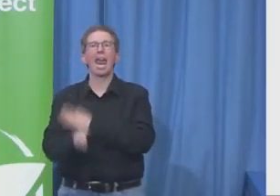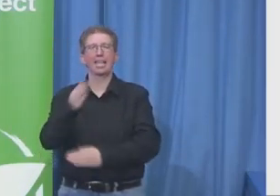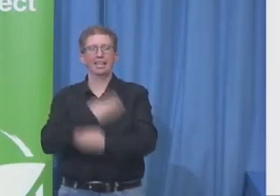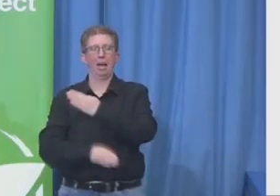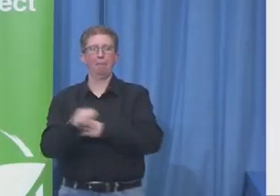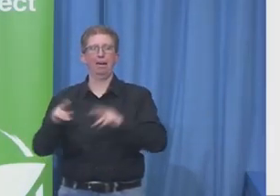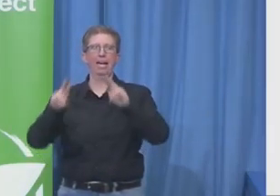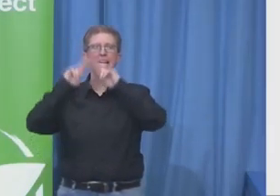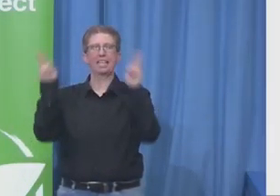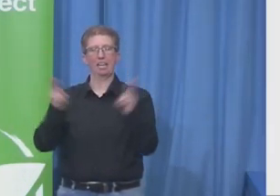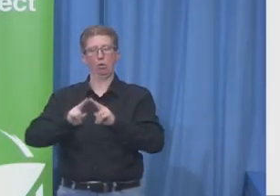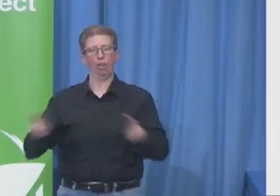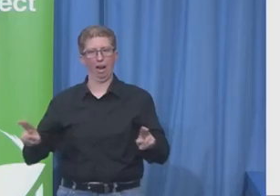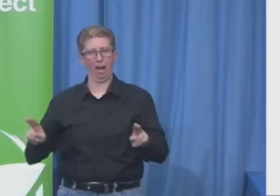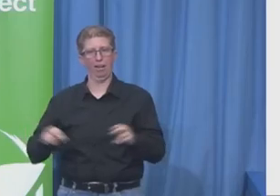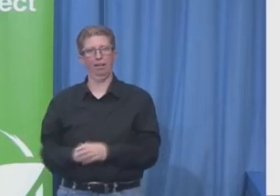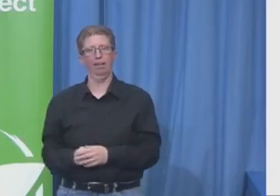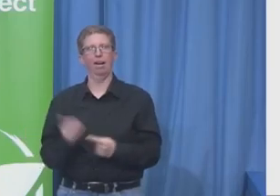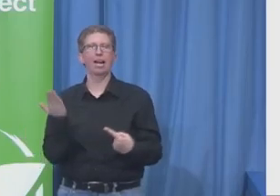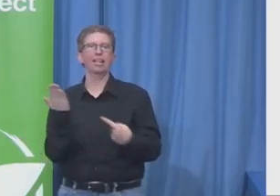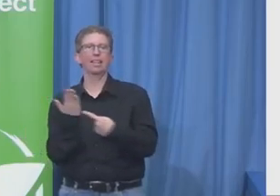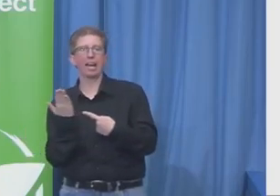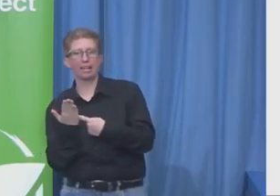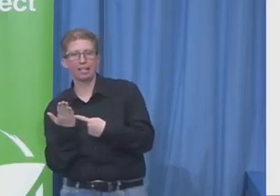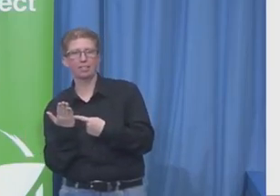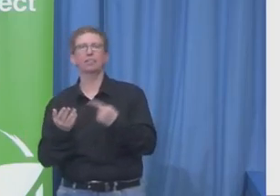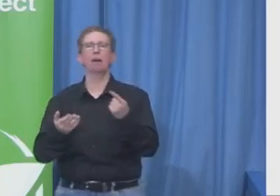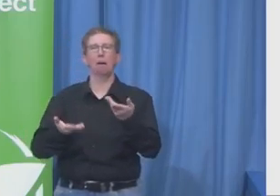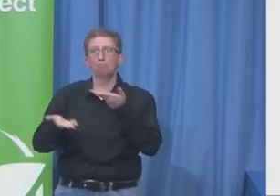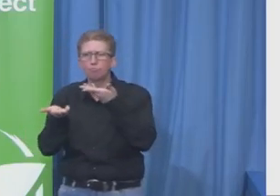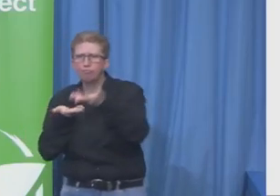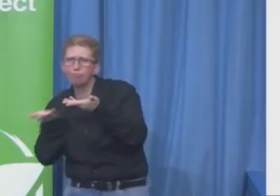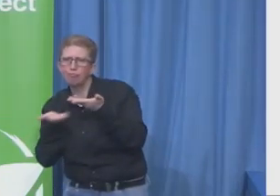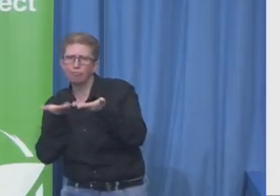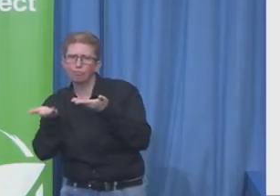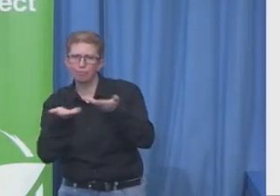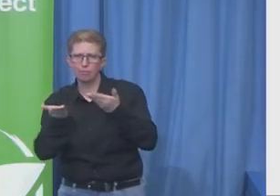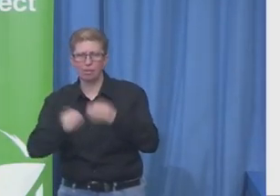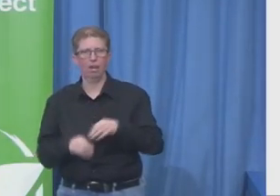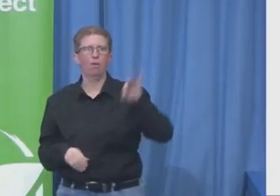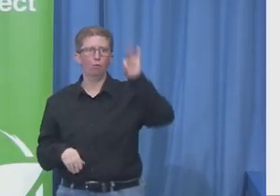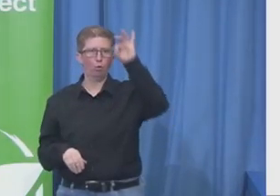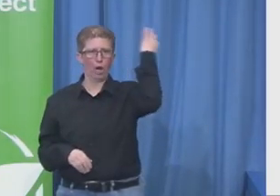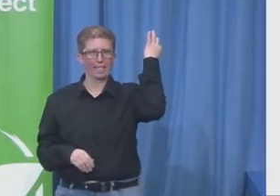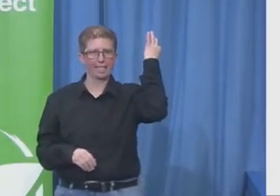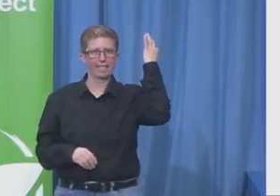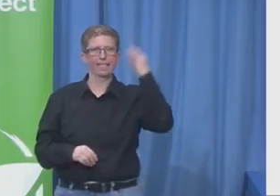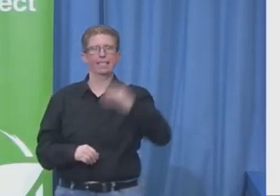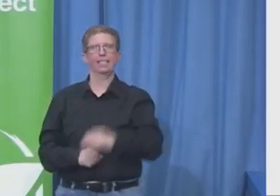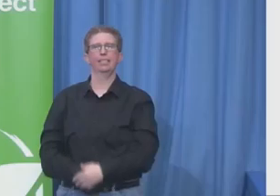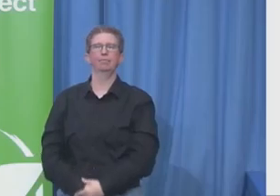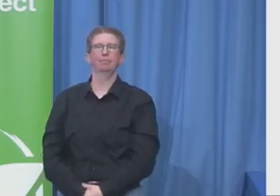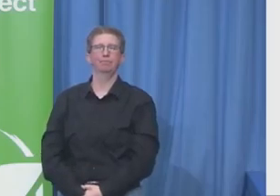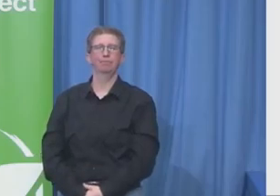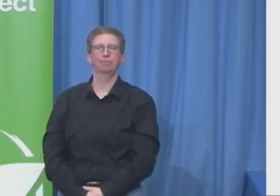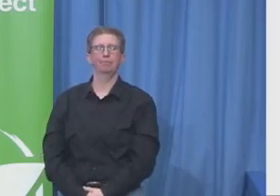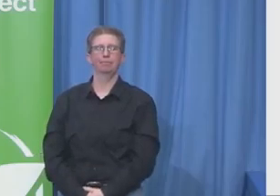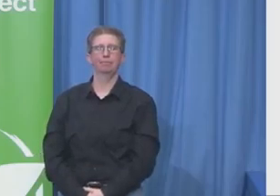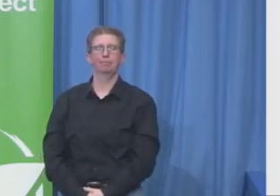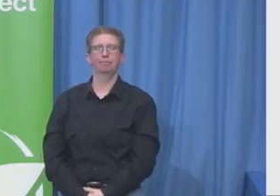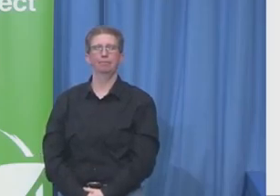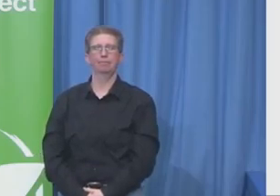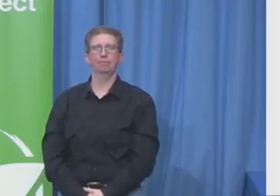Lyon, in France. Thank you. So let's kick it off by putting some pillars in the ground to